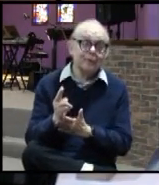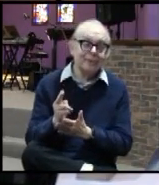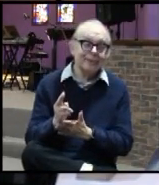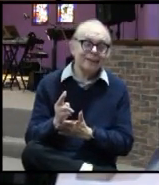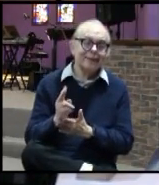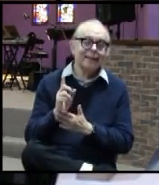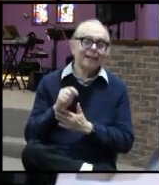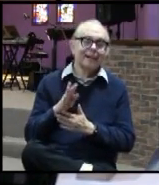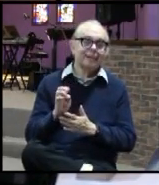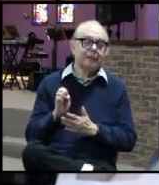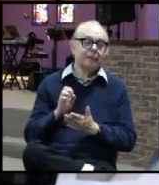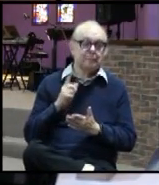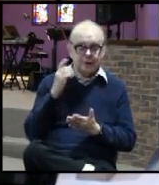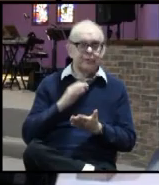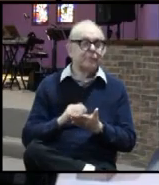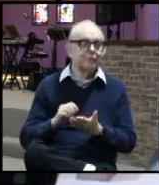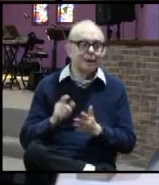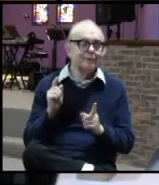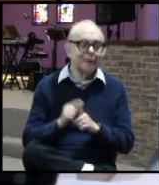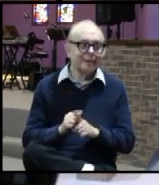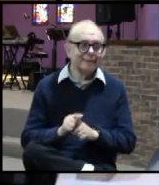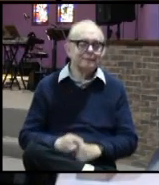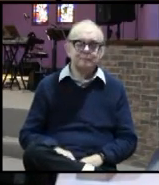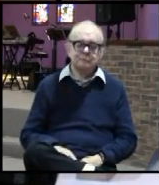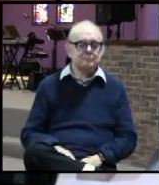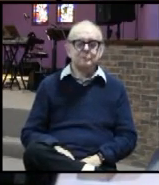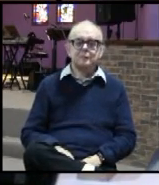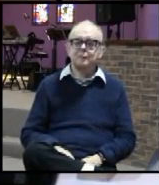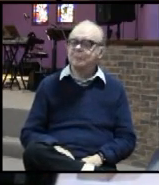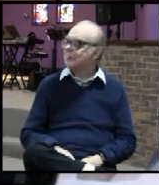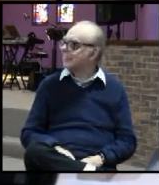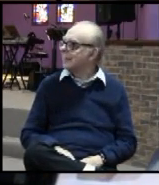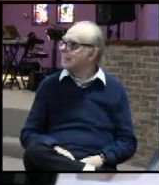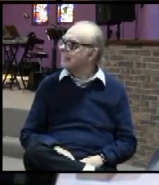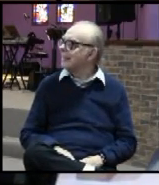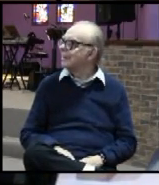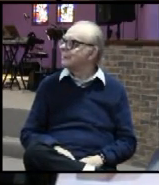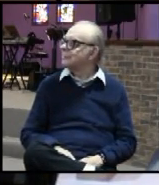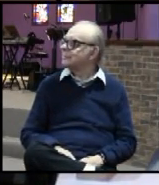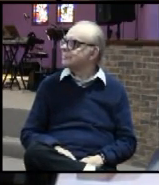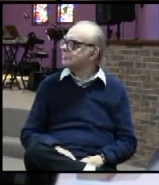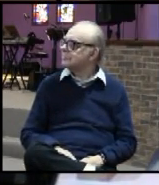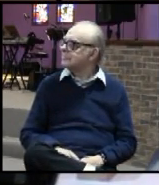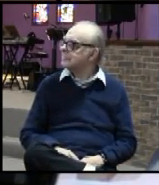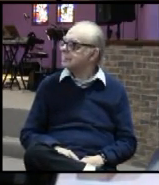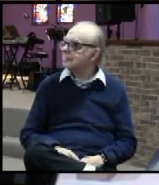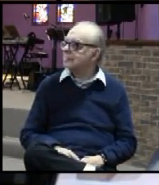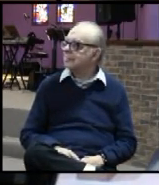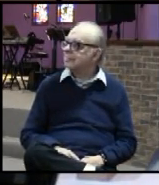got to be because it's written, right? Thanks for the laugh.